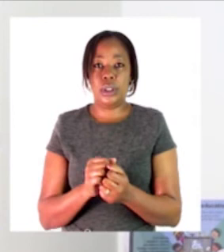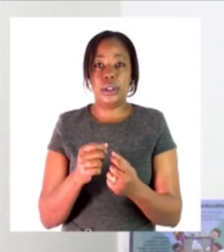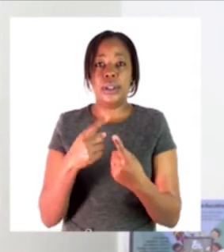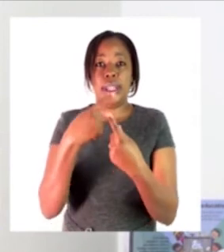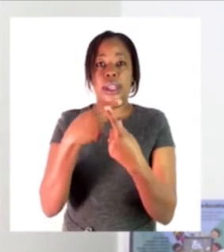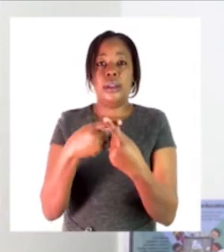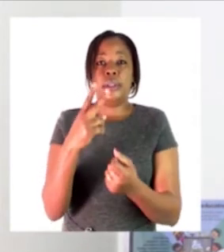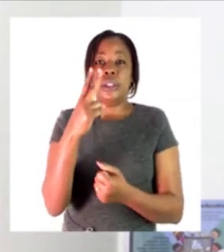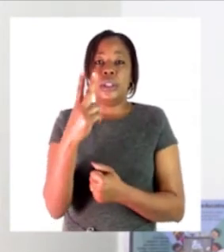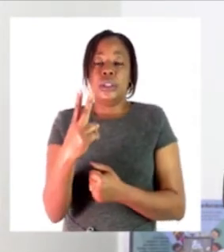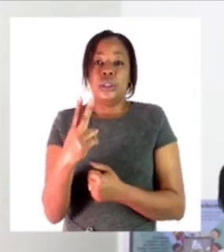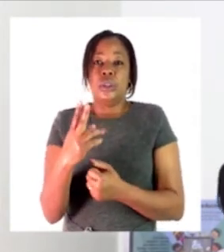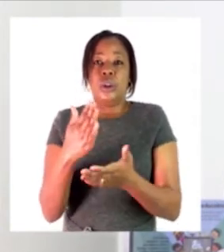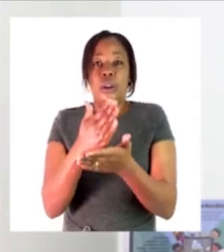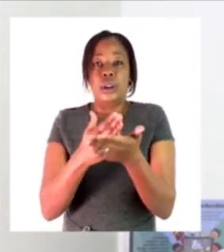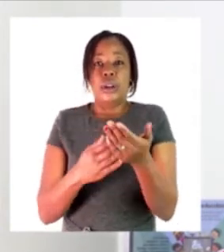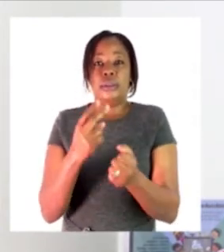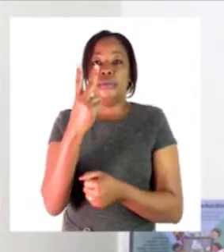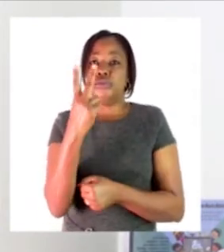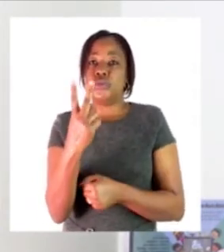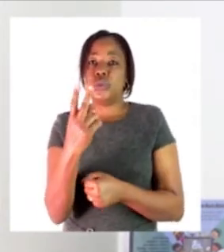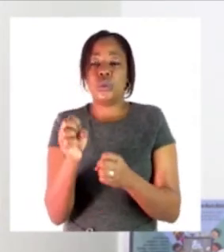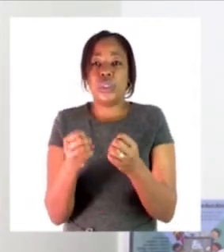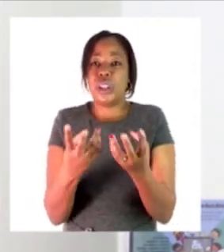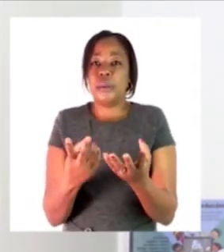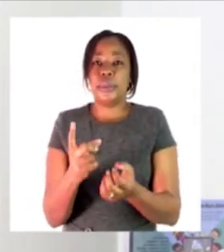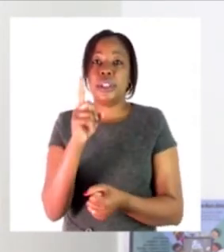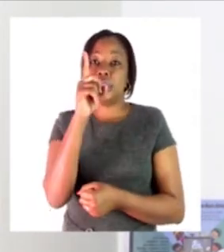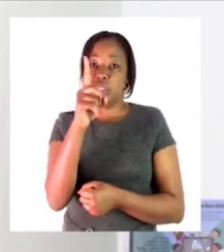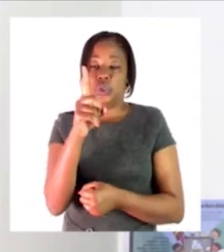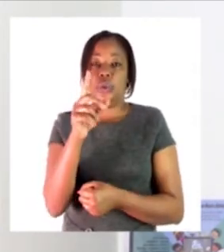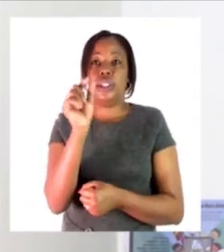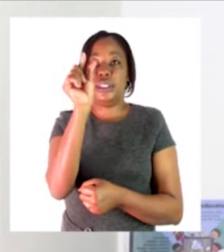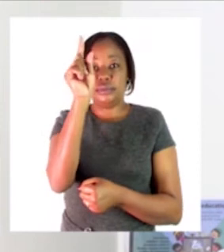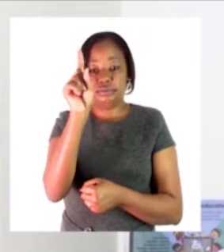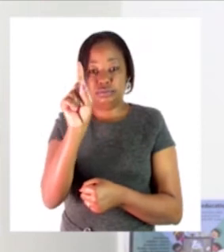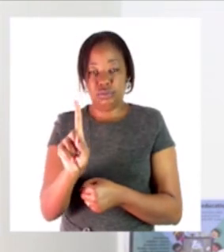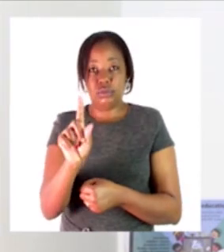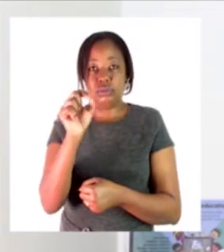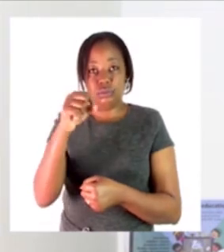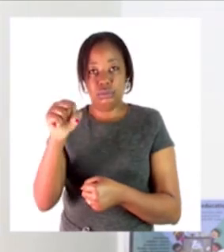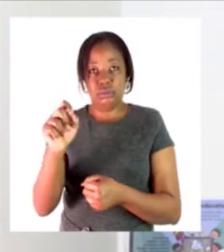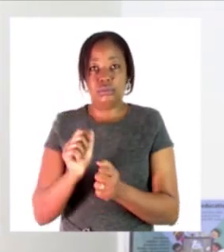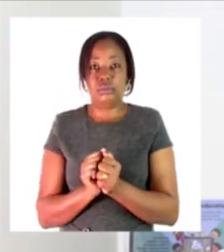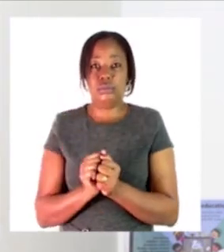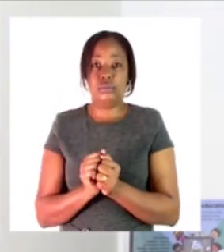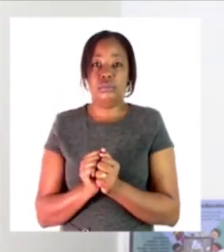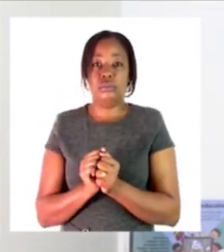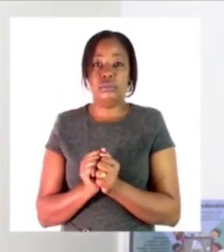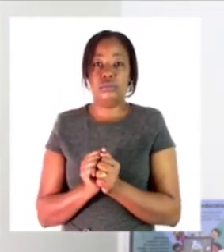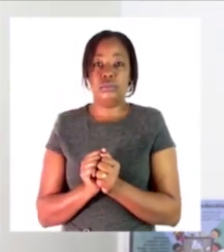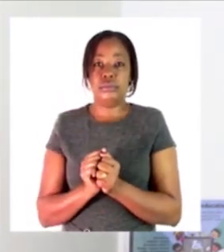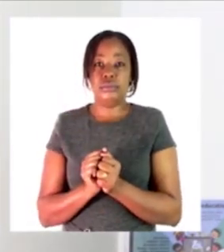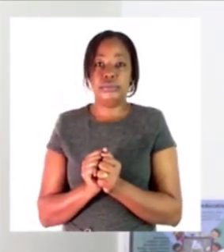half of a 2? Half of a 2 is 1. So half of a 2 is 1. Are